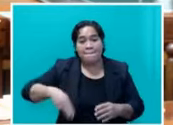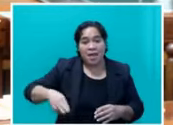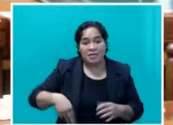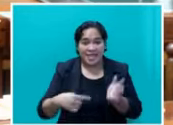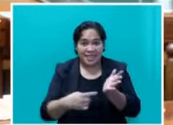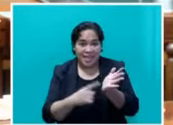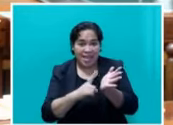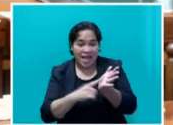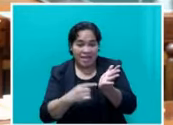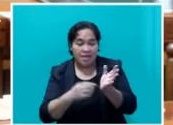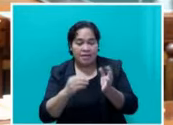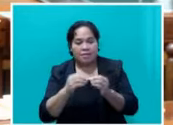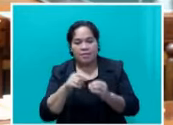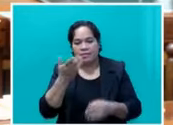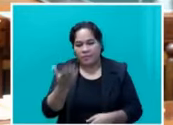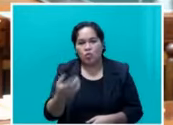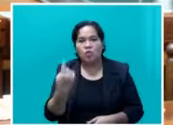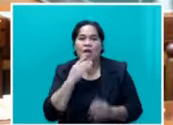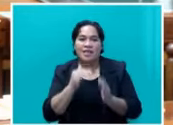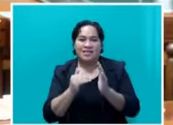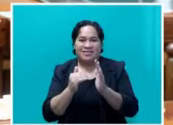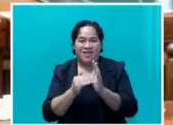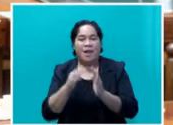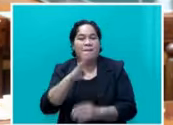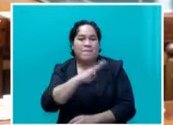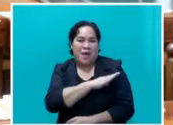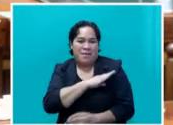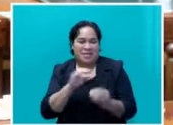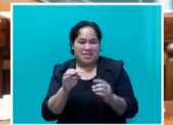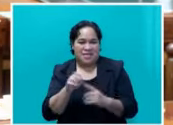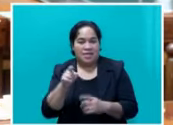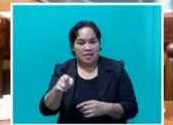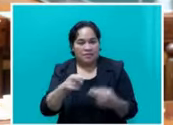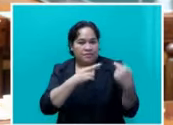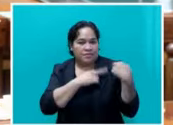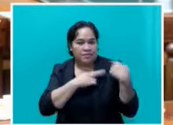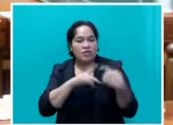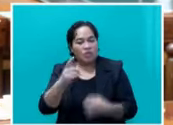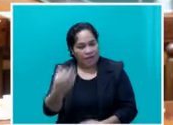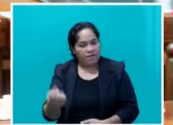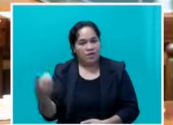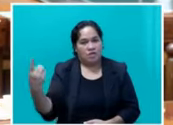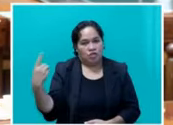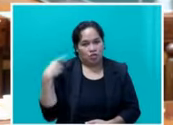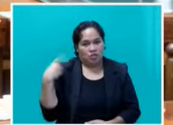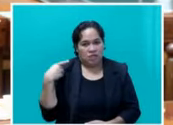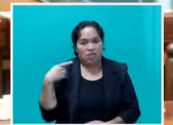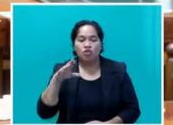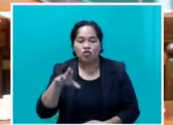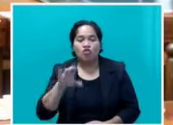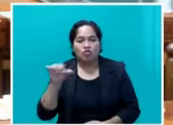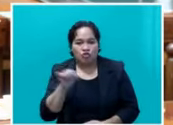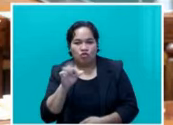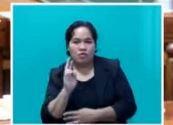is the Prime Minister, he has the fiduciary duty, Honorable Speaker, to act in the best